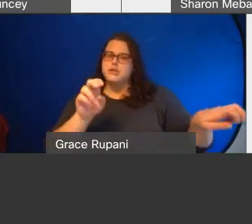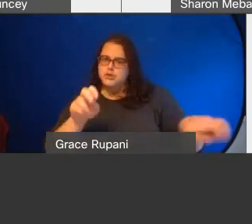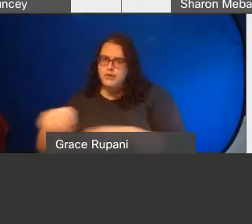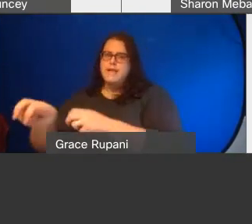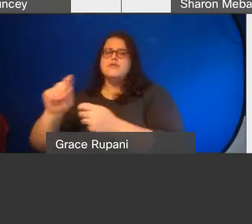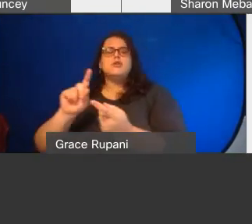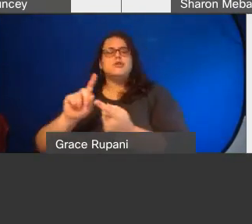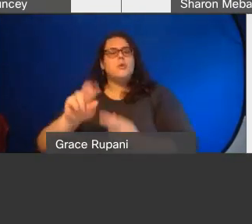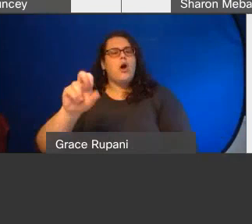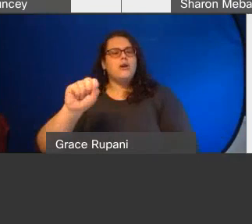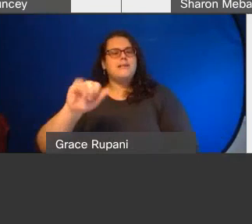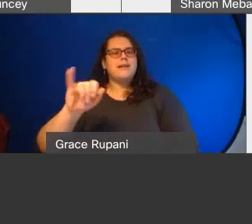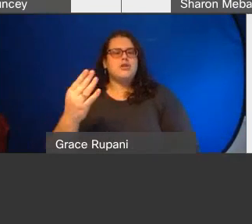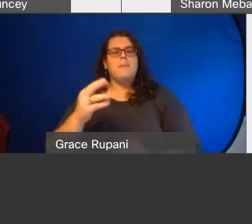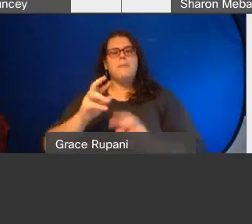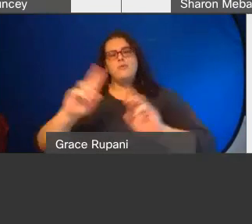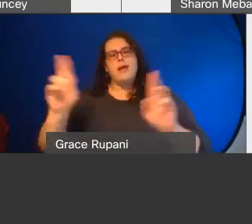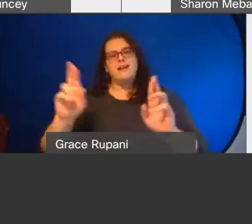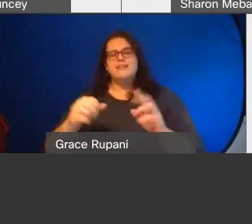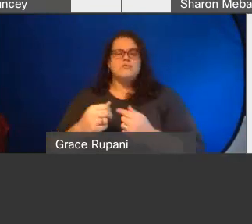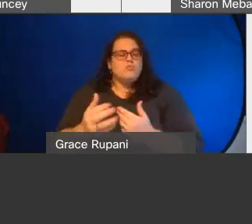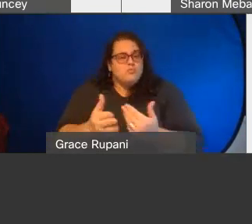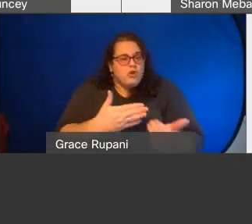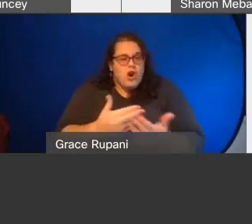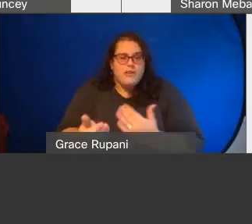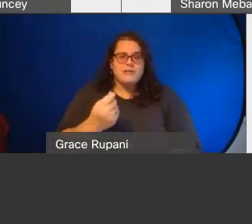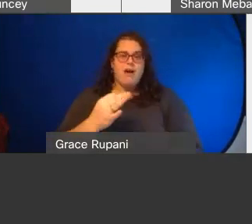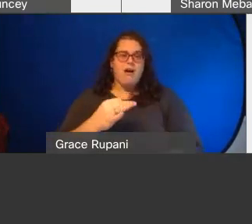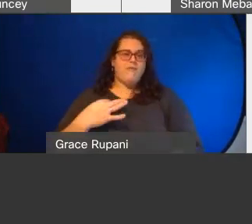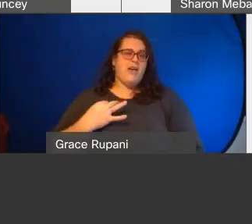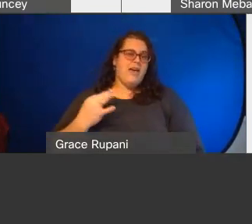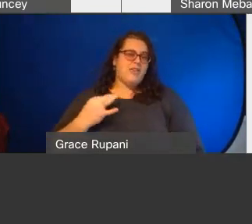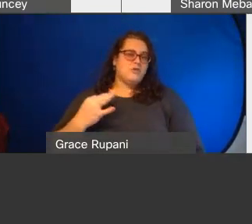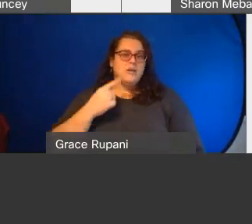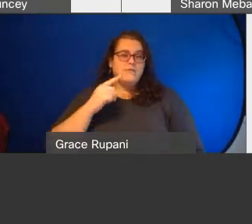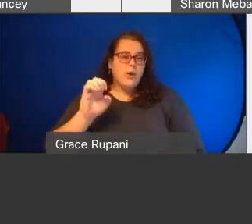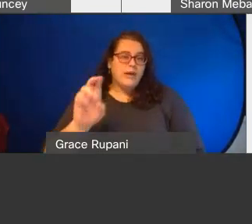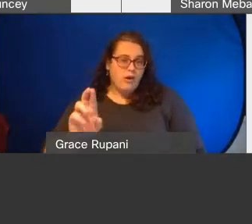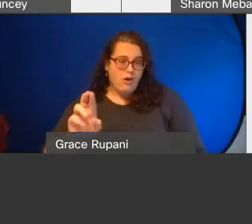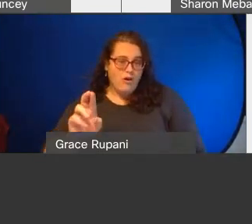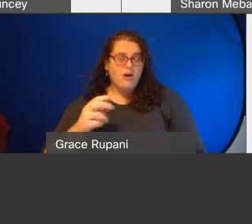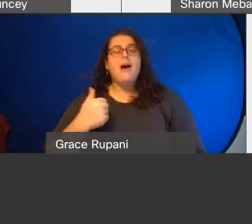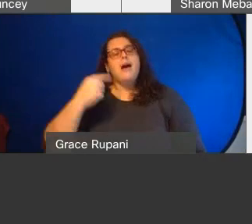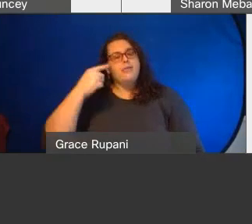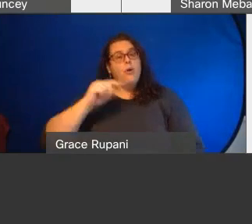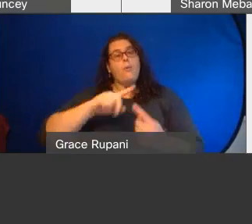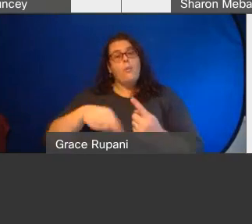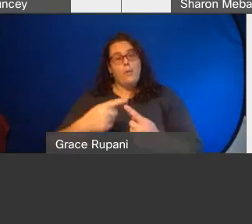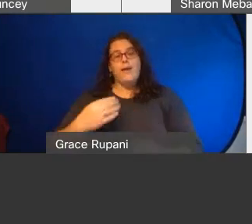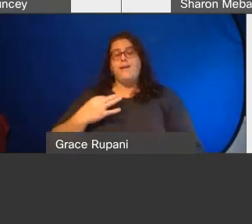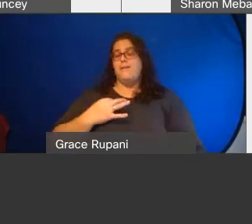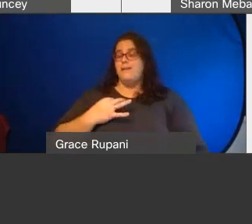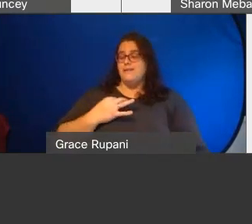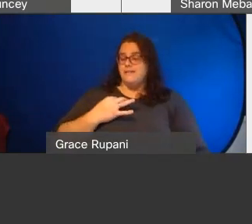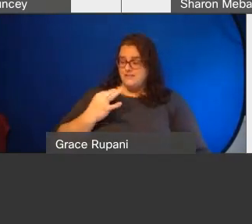of eligibility for ER service. Our understanding was that when a person exhausted their ER eligibility, they could